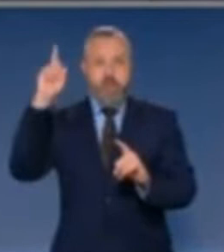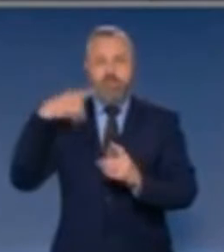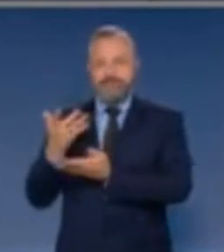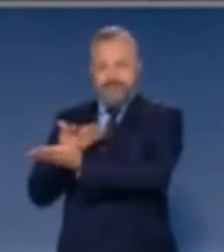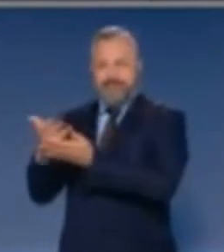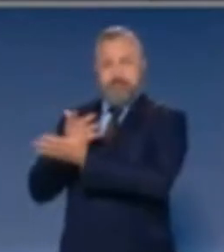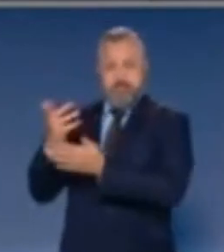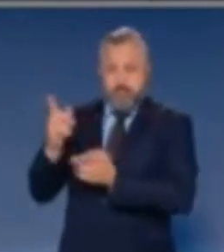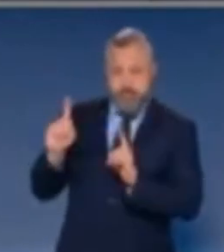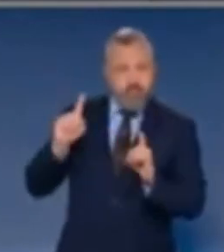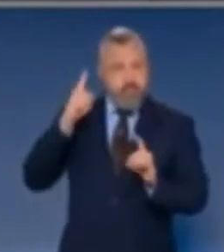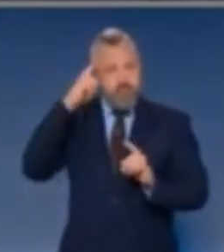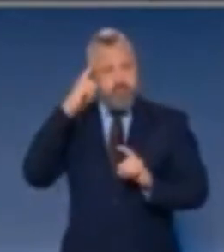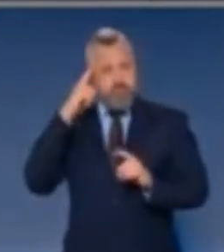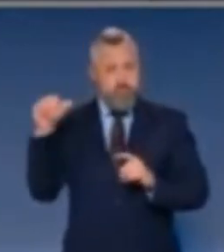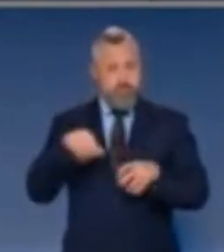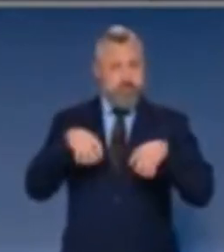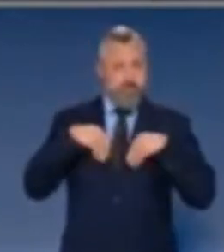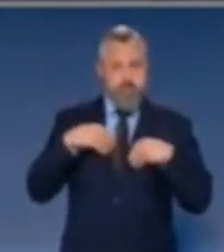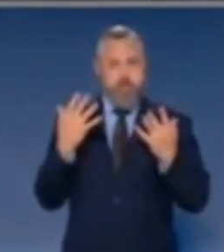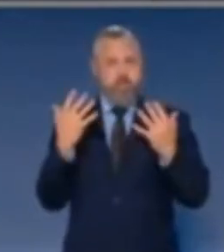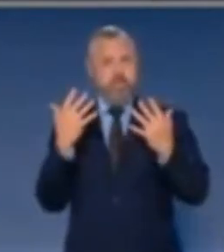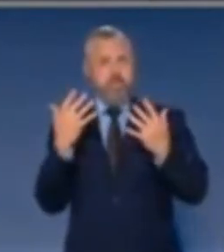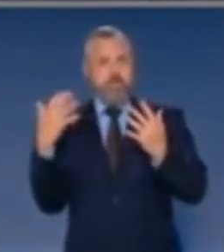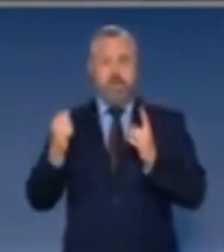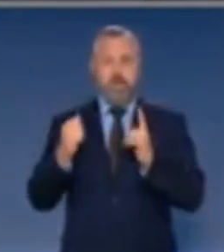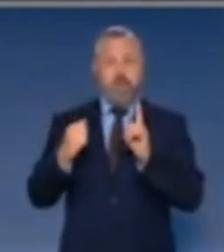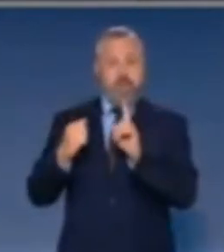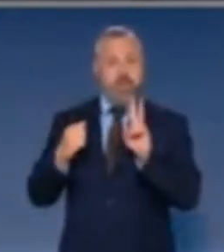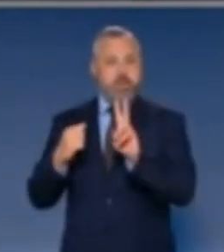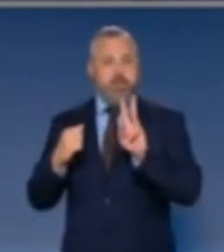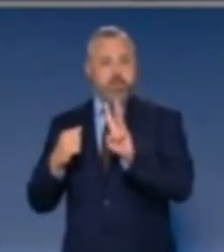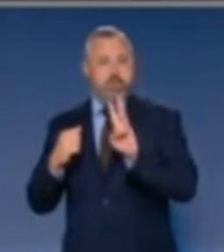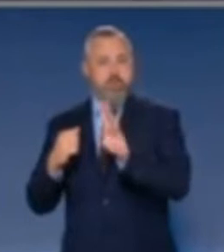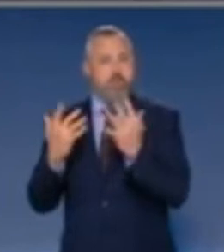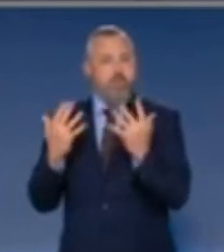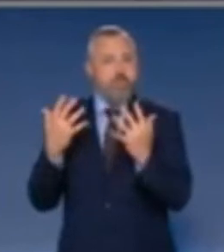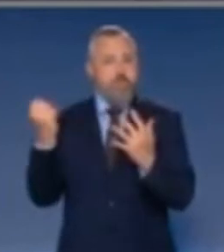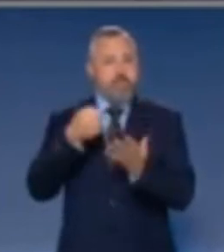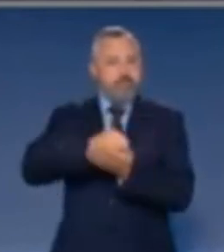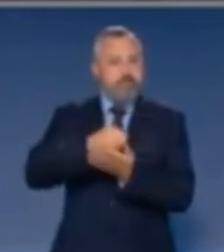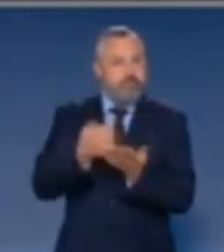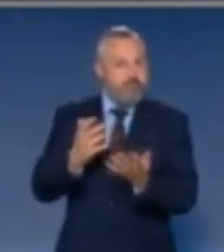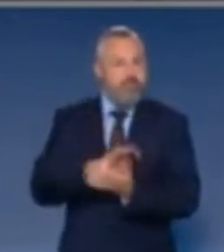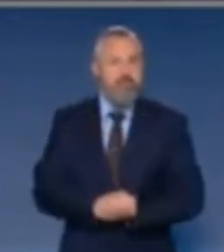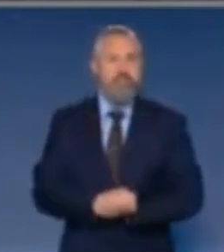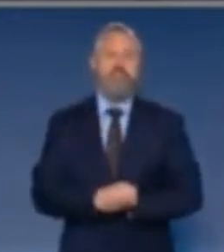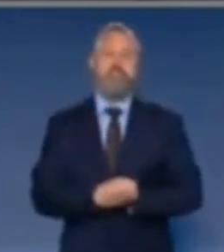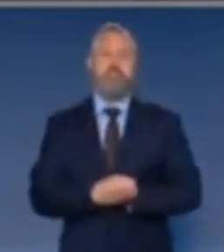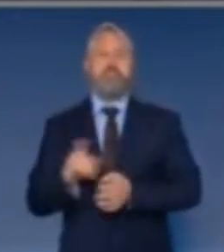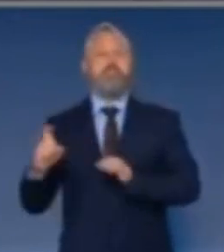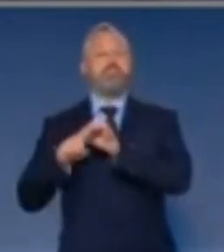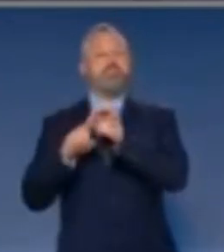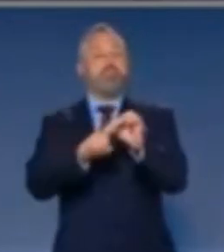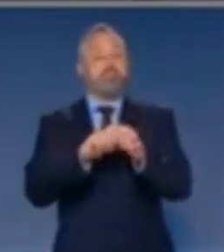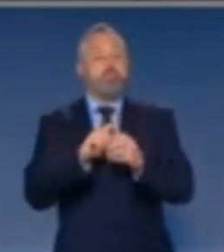of the team membership. Given that they're only running the Queensland portion of this rollout as well as the New South Wales, are we going to see that also change for